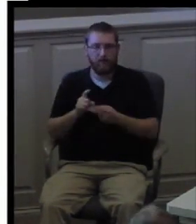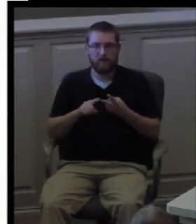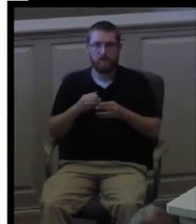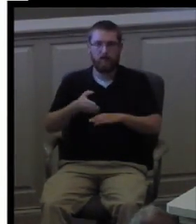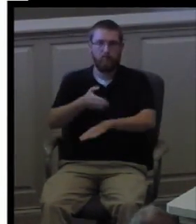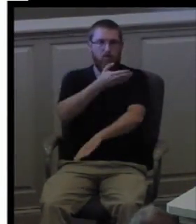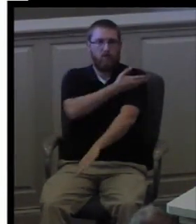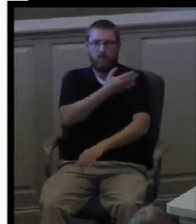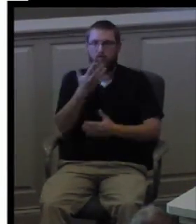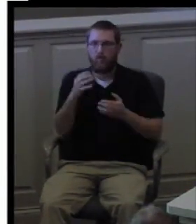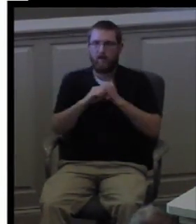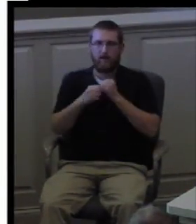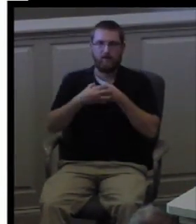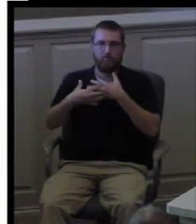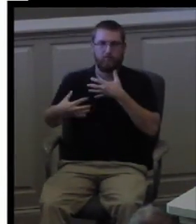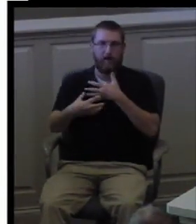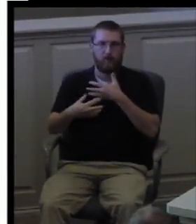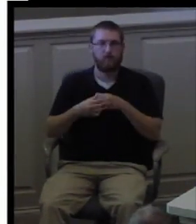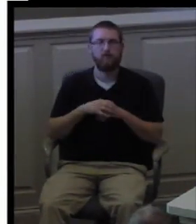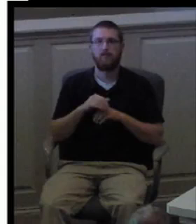upgrades, expansion,